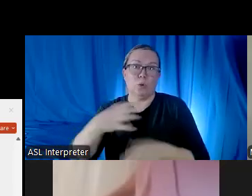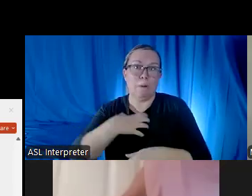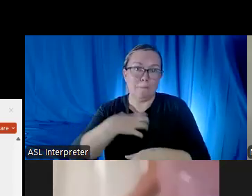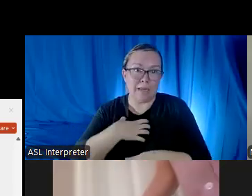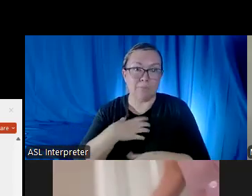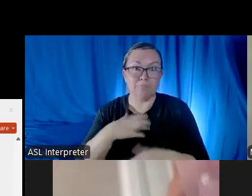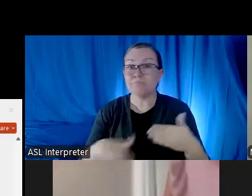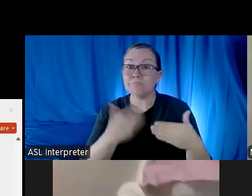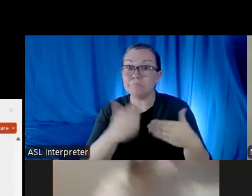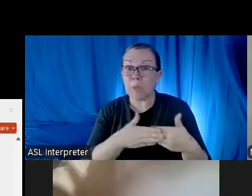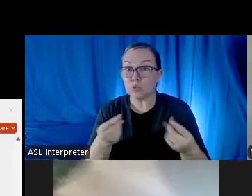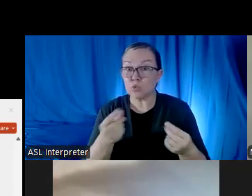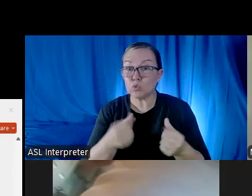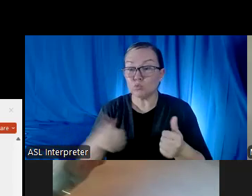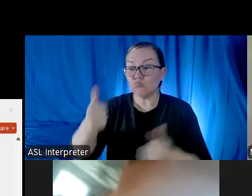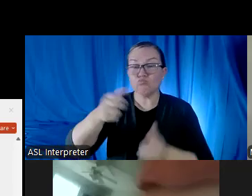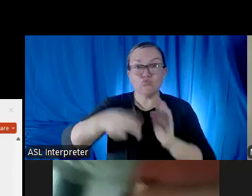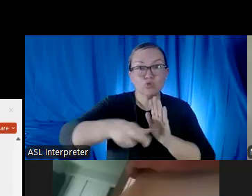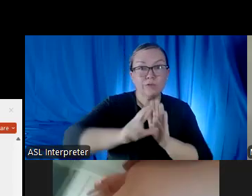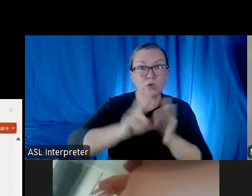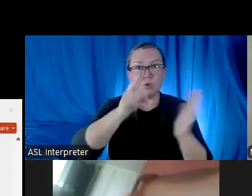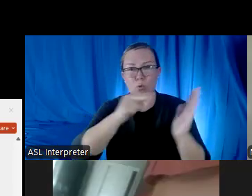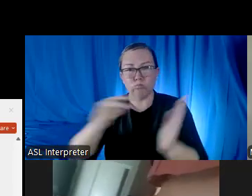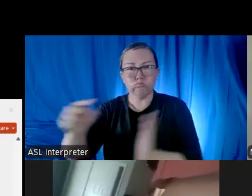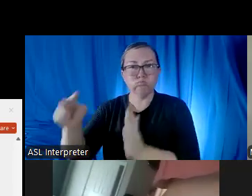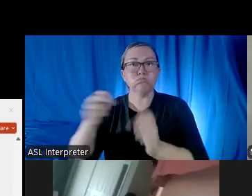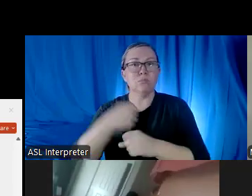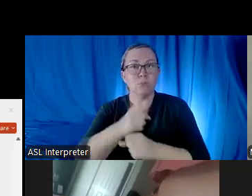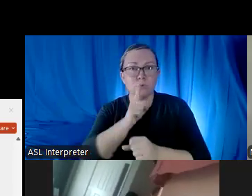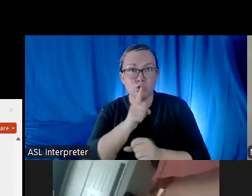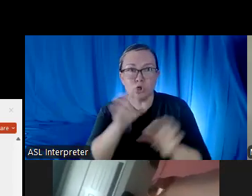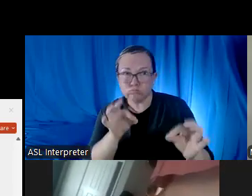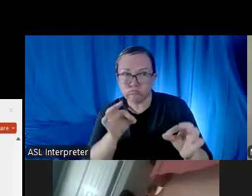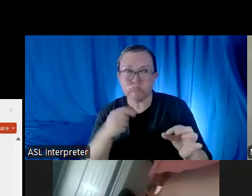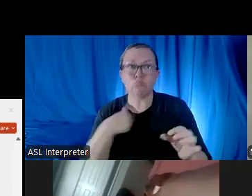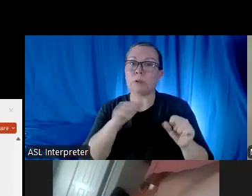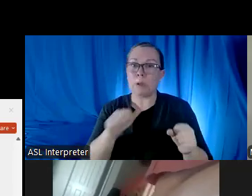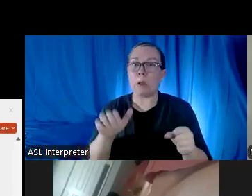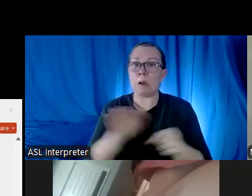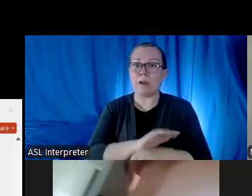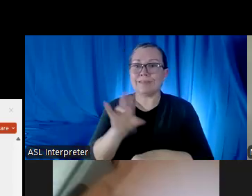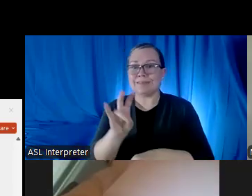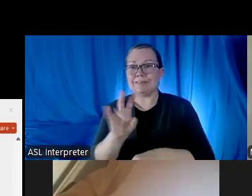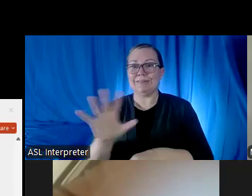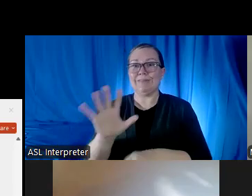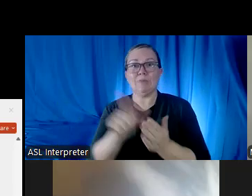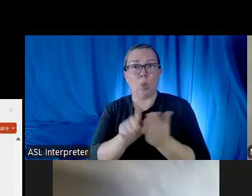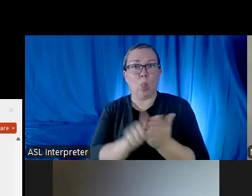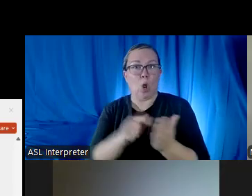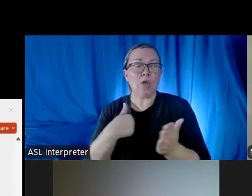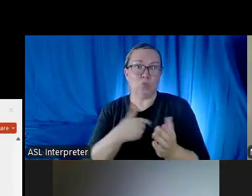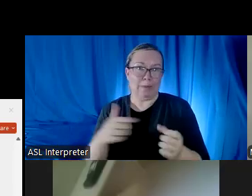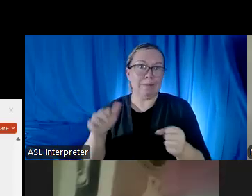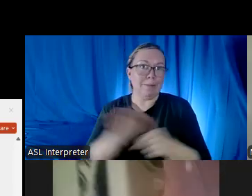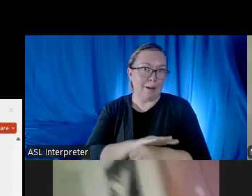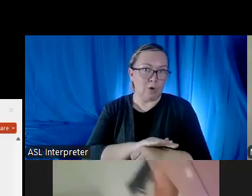that an administrator reviews all the questionnaires for being within our jurisdiction, the 75 laws that we enforce within the Civil Rights